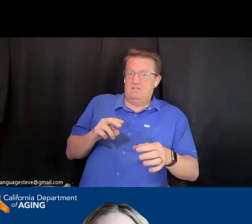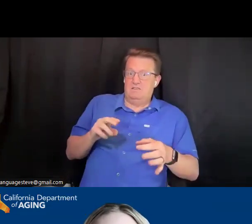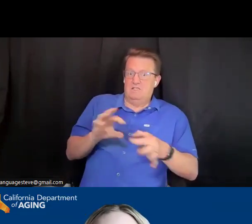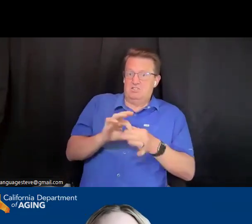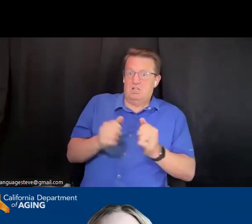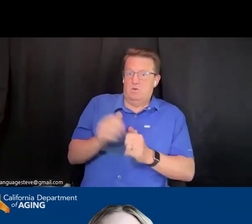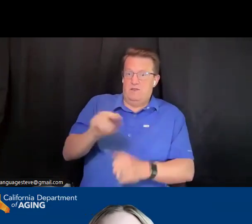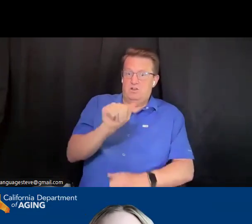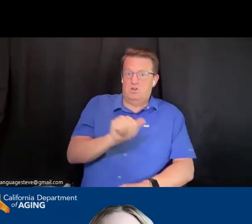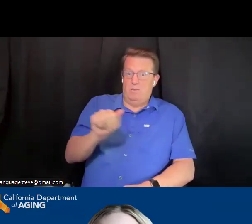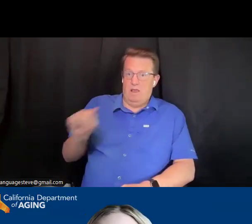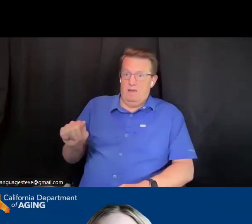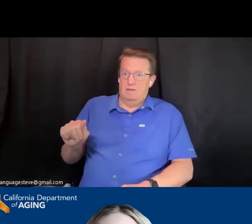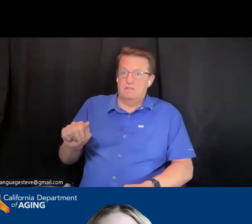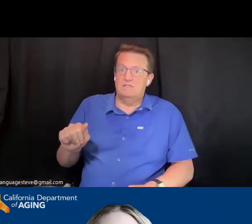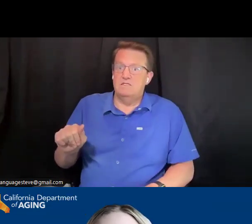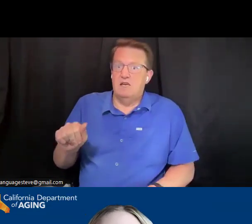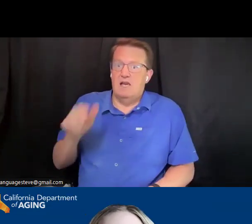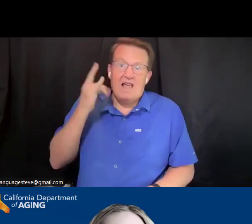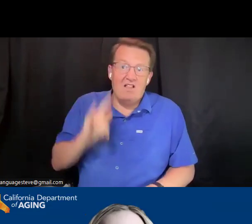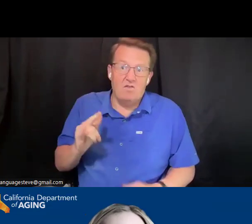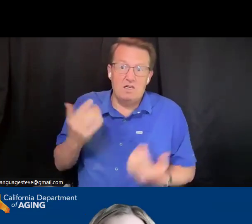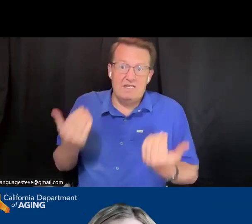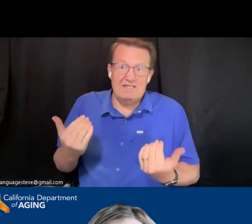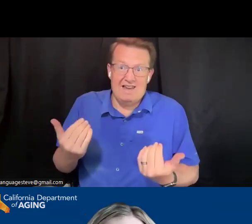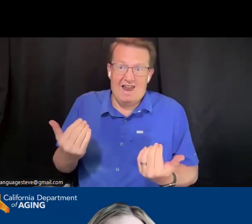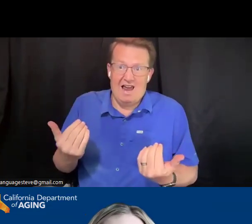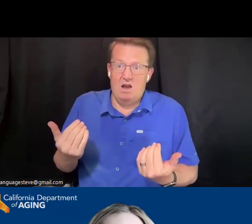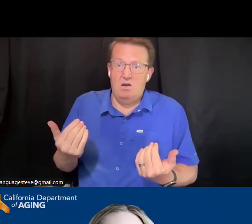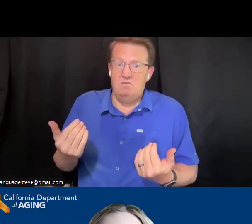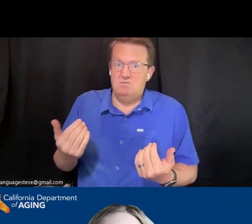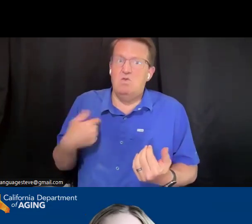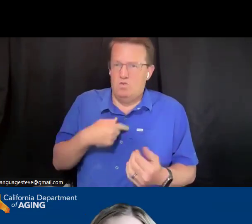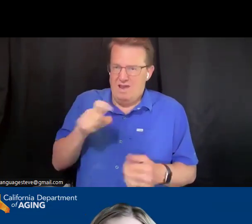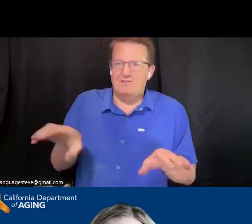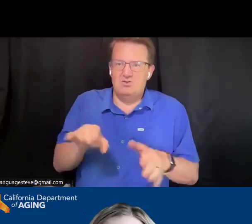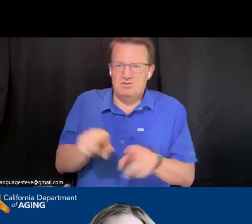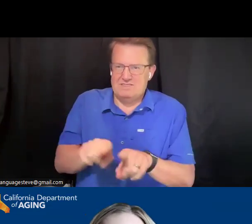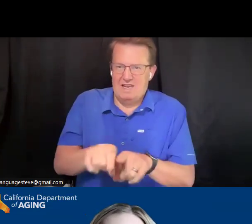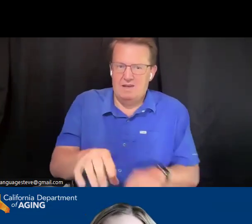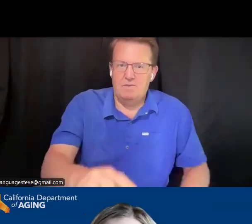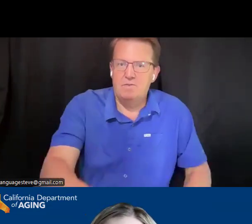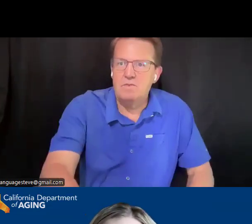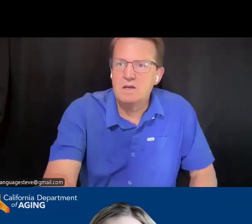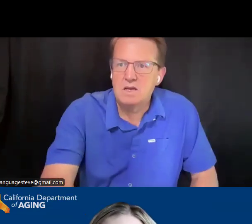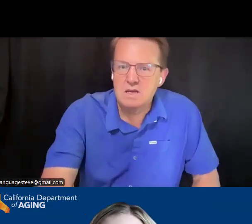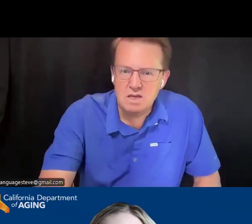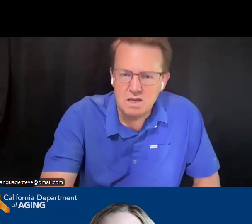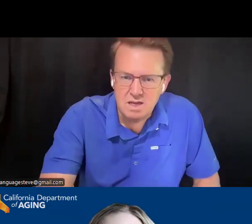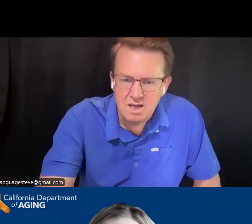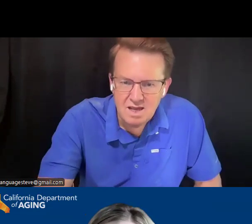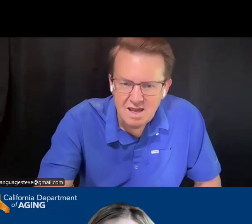AAAs. California is at a place where it's time we do the same. We are expected to review the